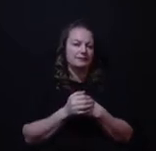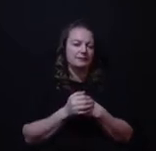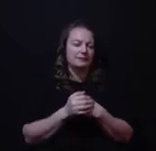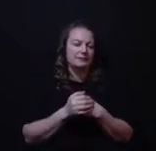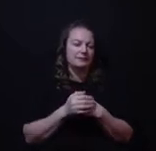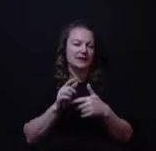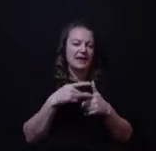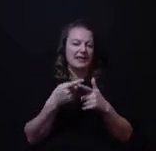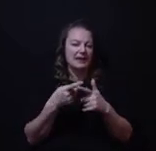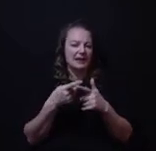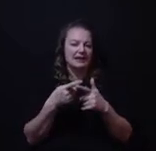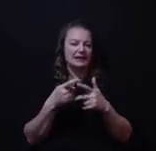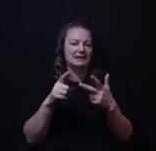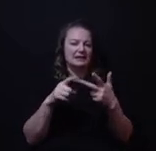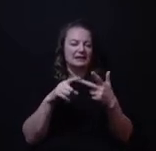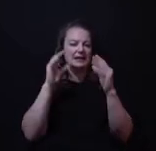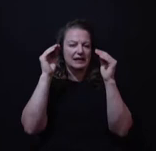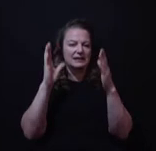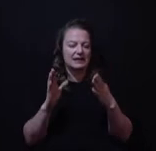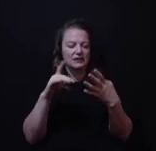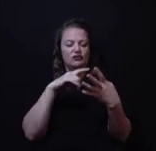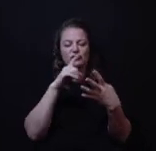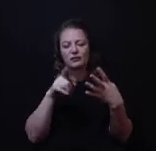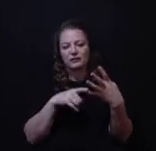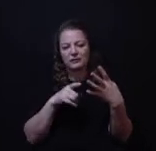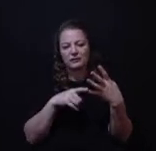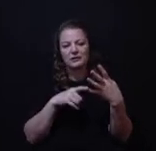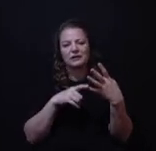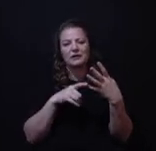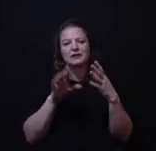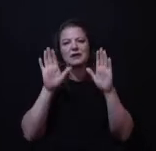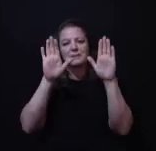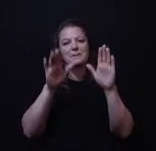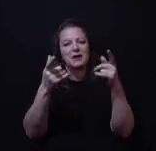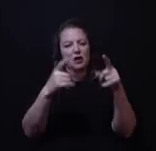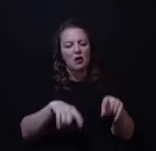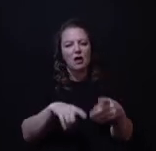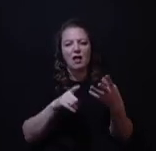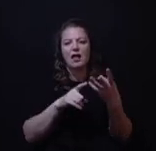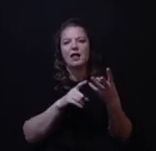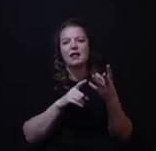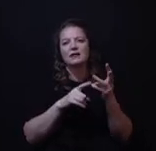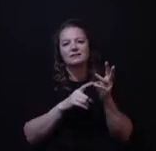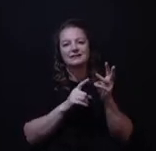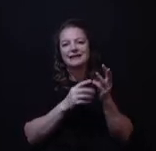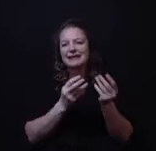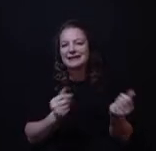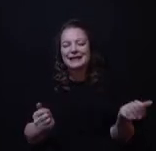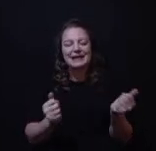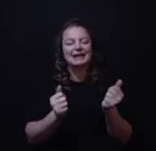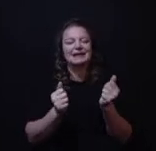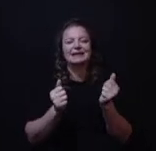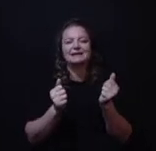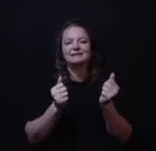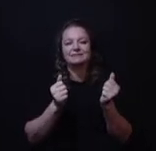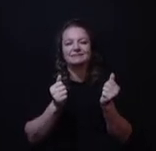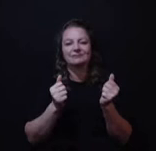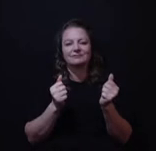Then teachers. After that, miracles, gifts of healing, helps, administrations, variety of tongues.